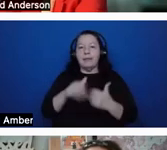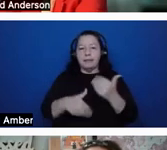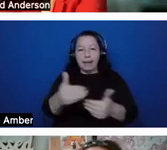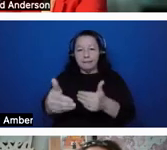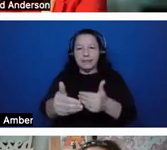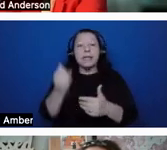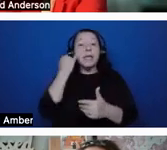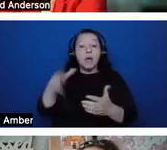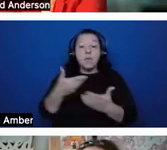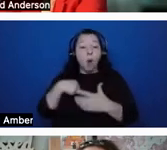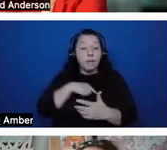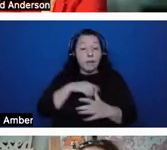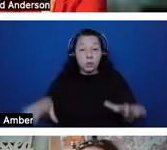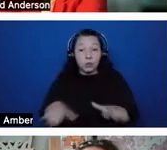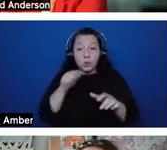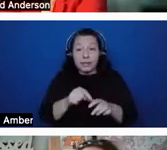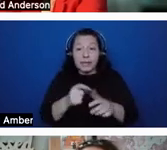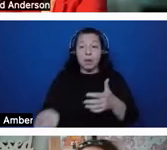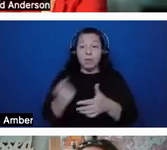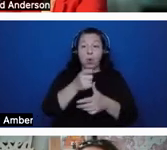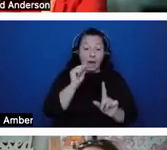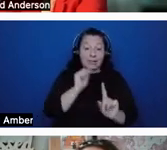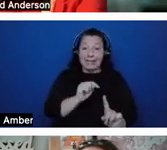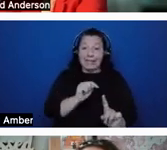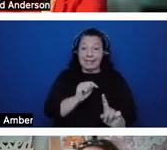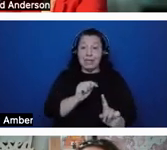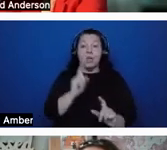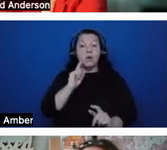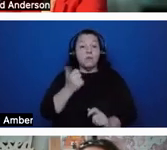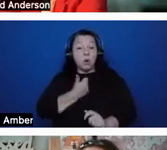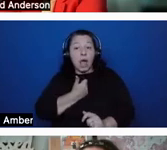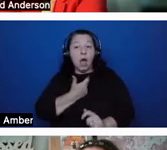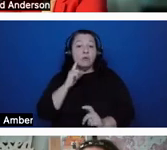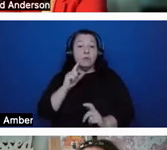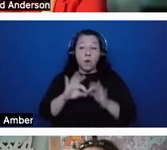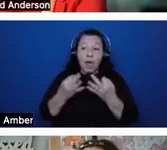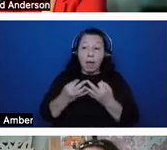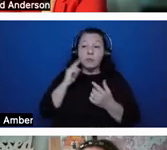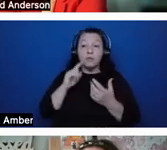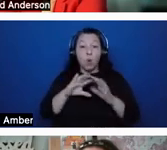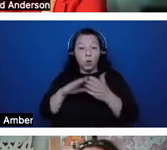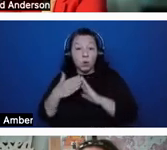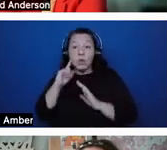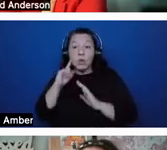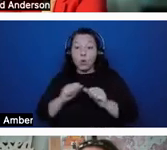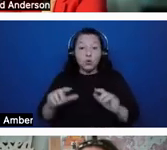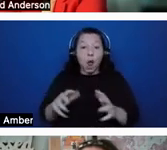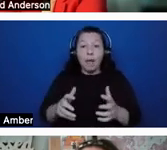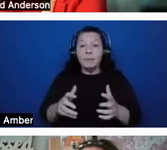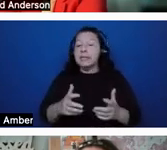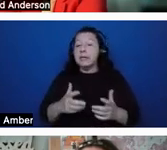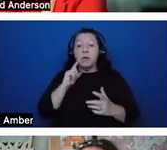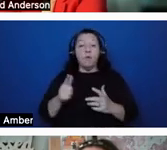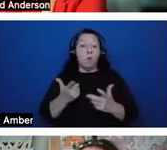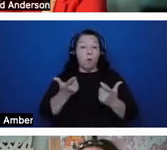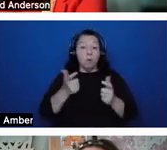all saying that this is a priority for us, for our families, for our communities, for our tribes, for the bigger area that